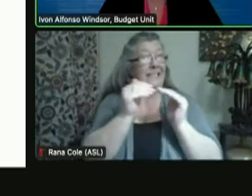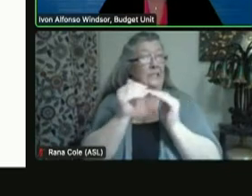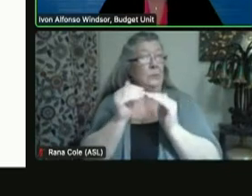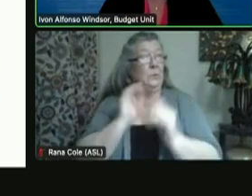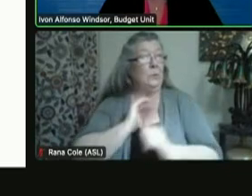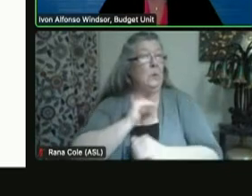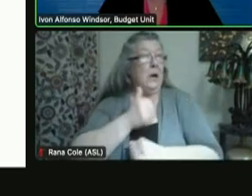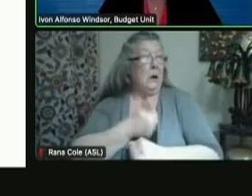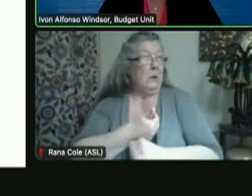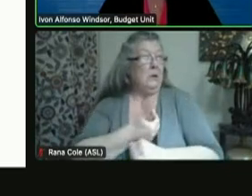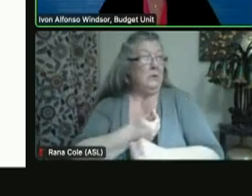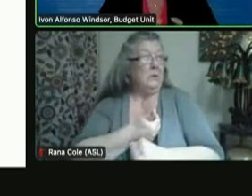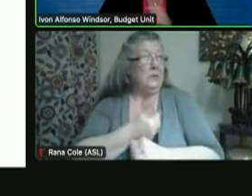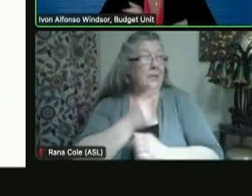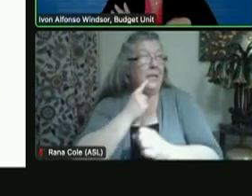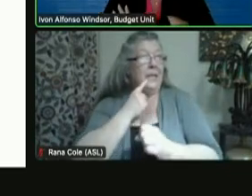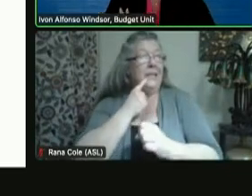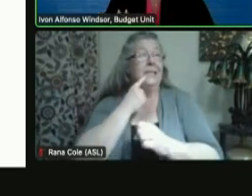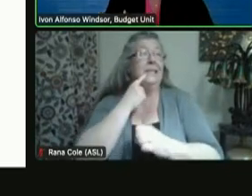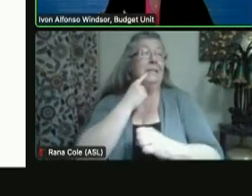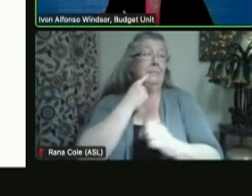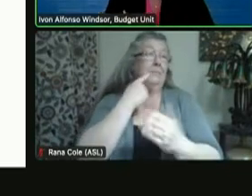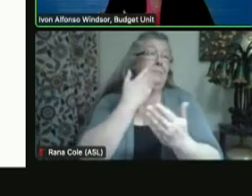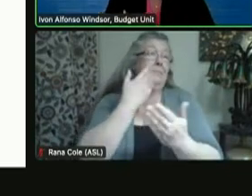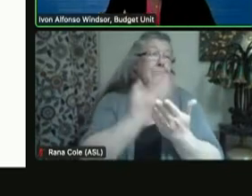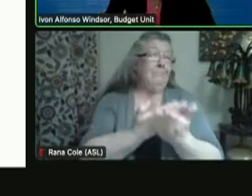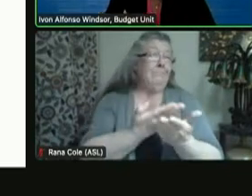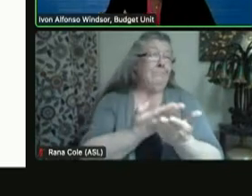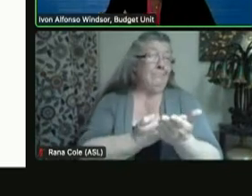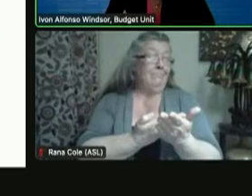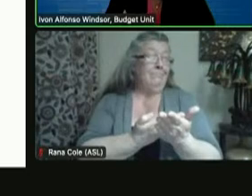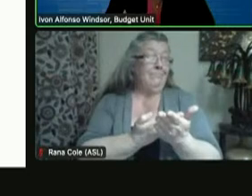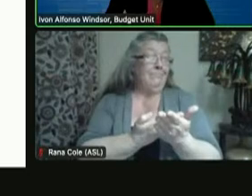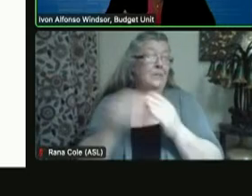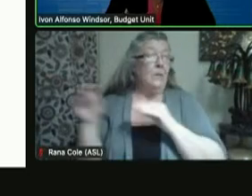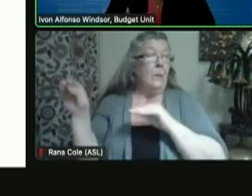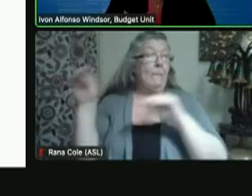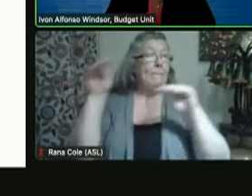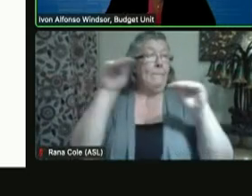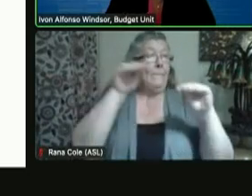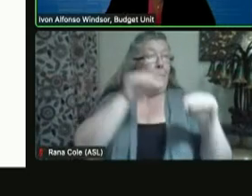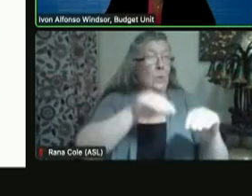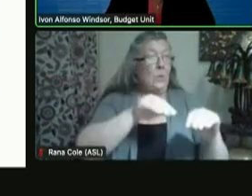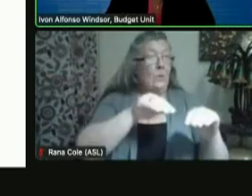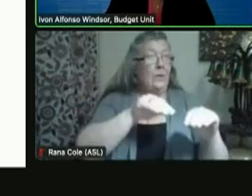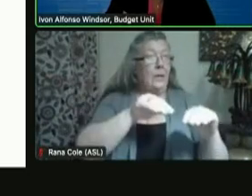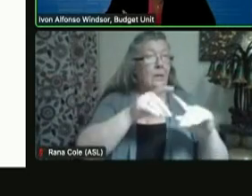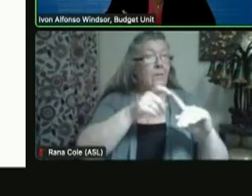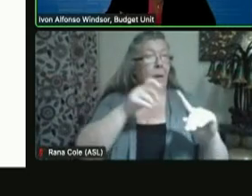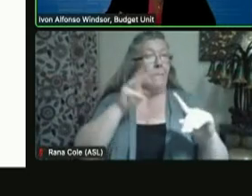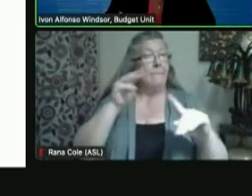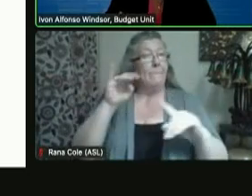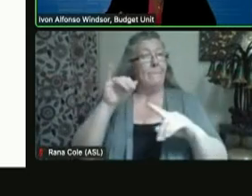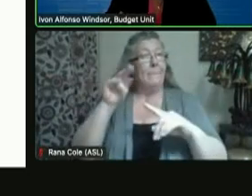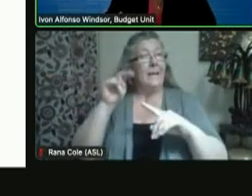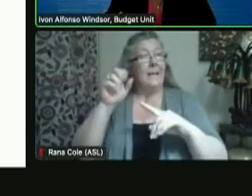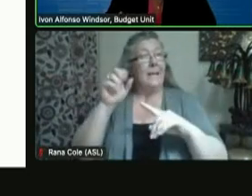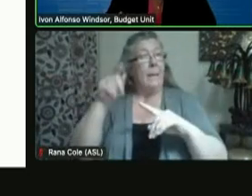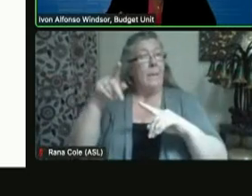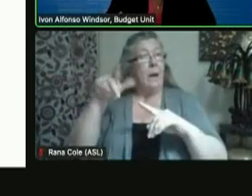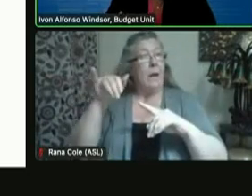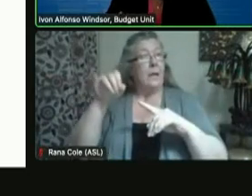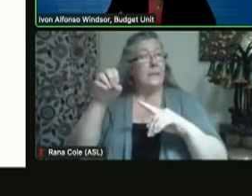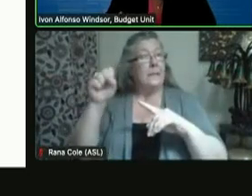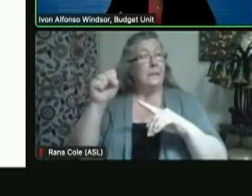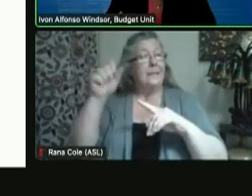can testify, since he moved recently to Montgomery County from Minneapolis, the cost of living in Minneapolis is lower than in Montgomery